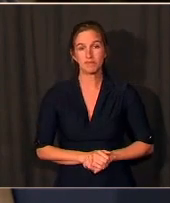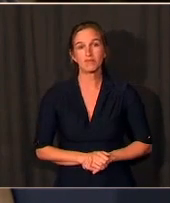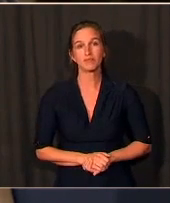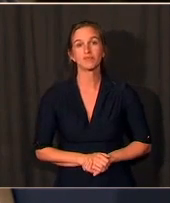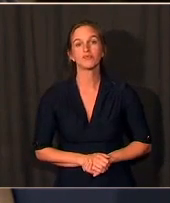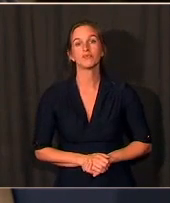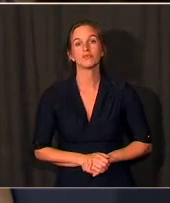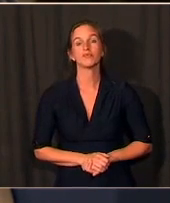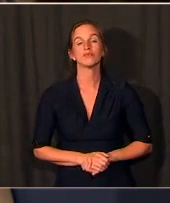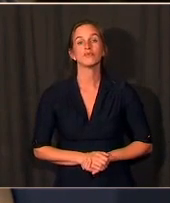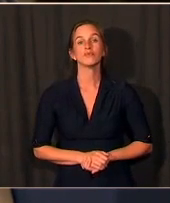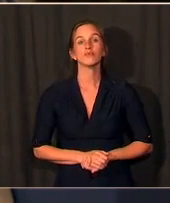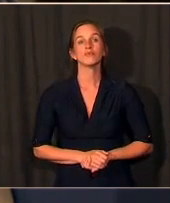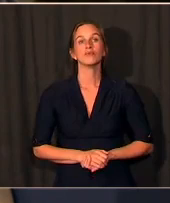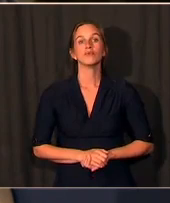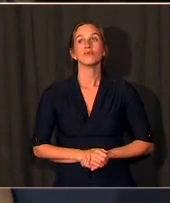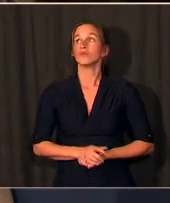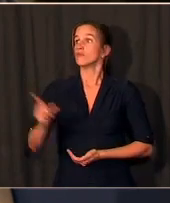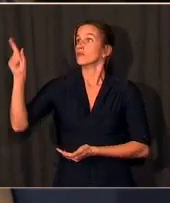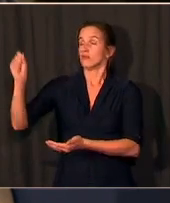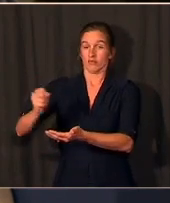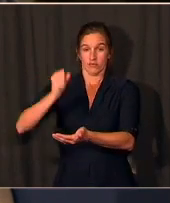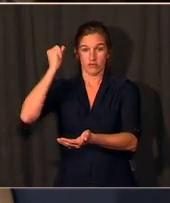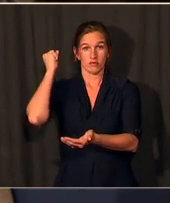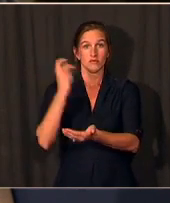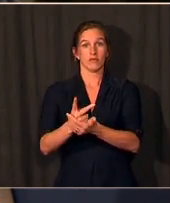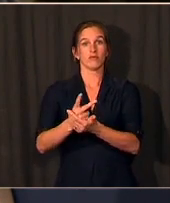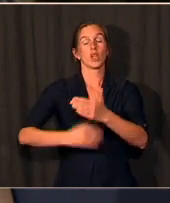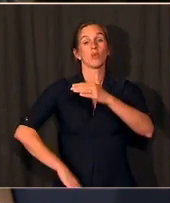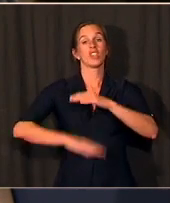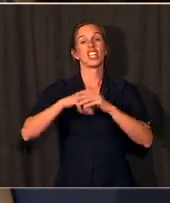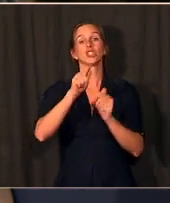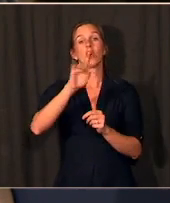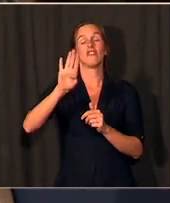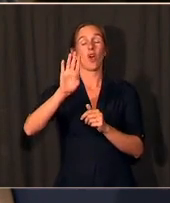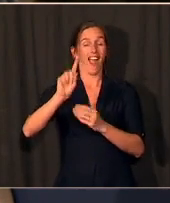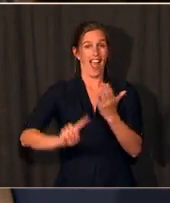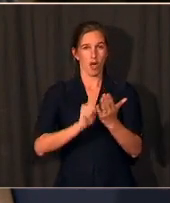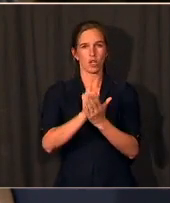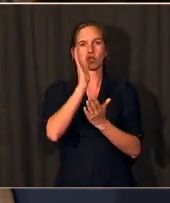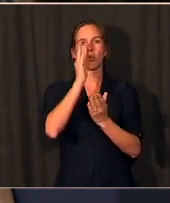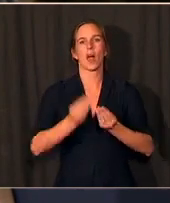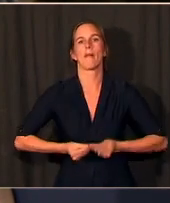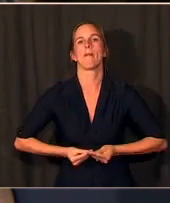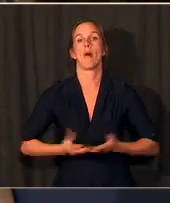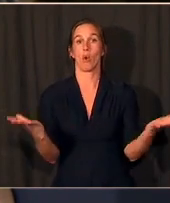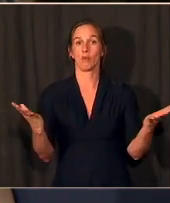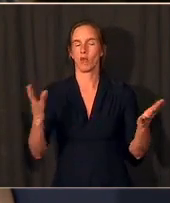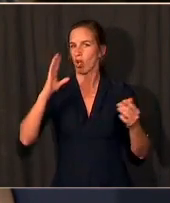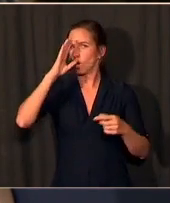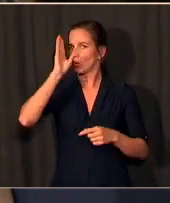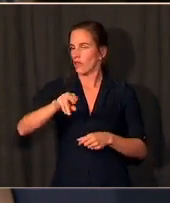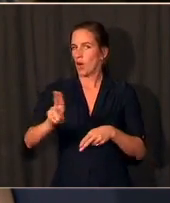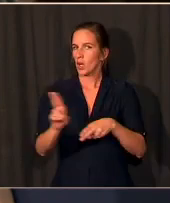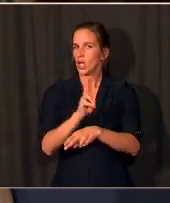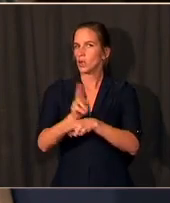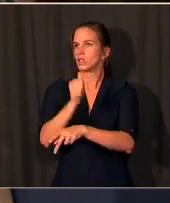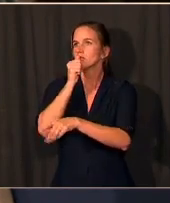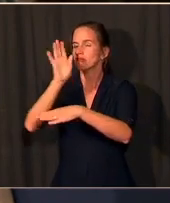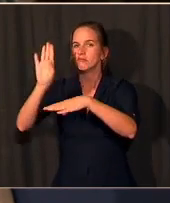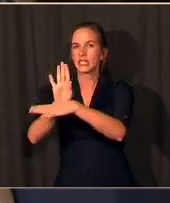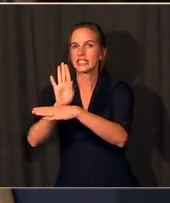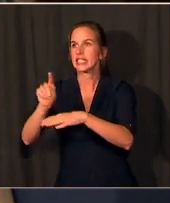do that within 24 hours of the EUA. We are harnessing the strength of commercial industry and